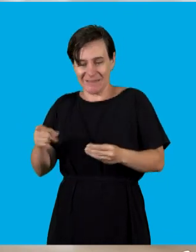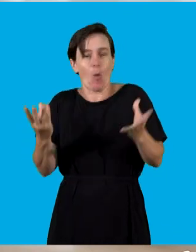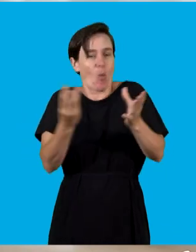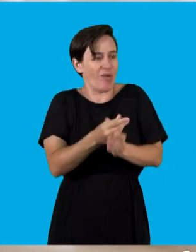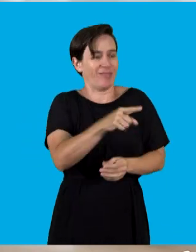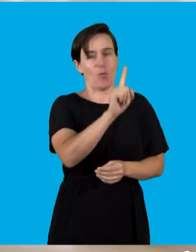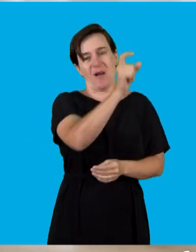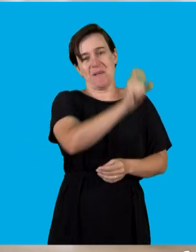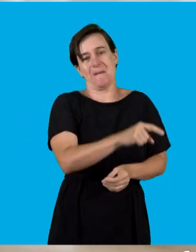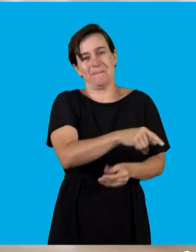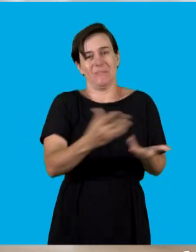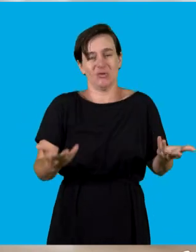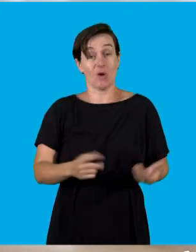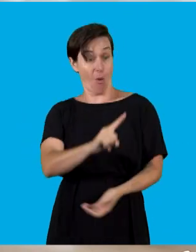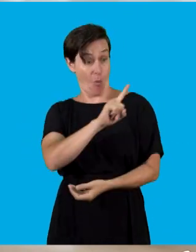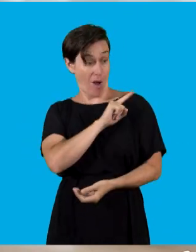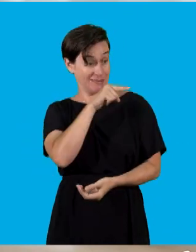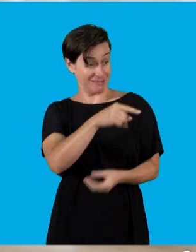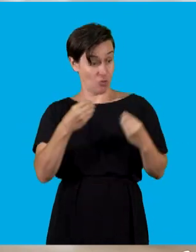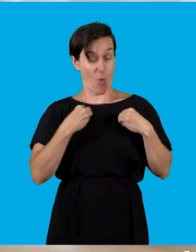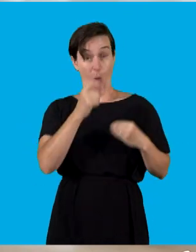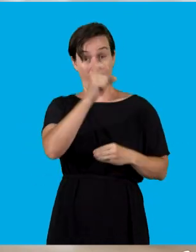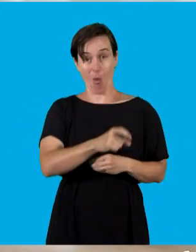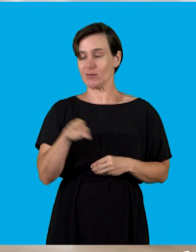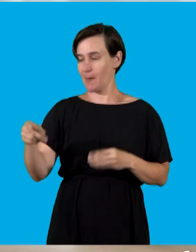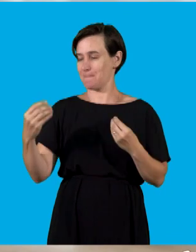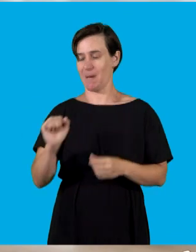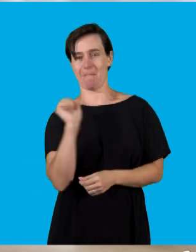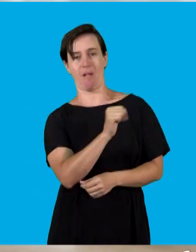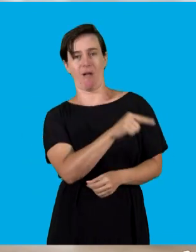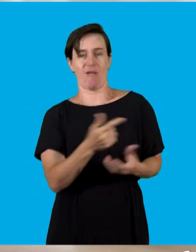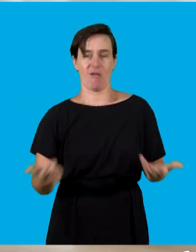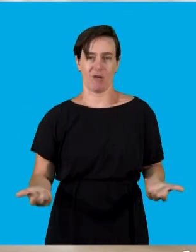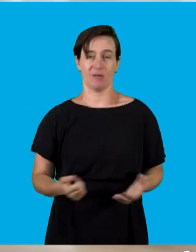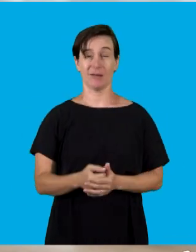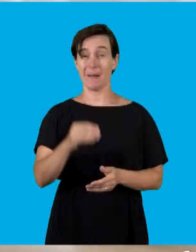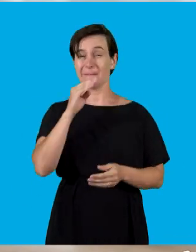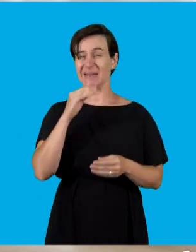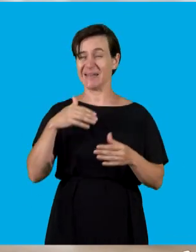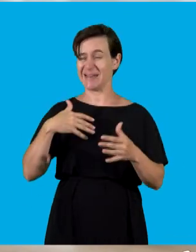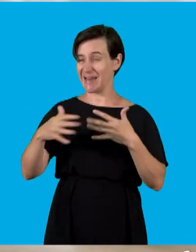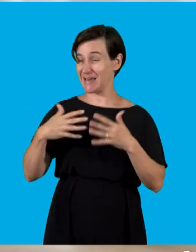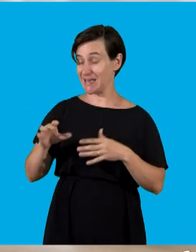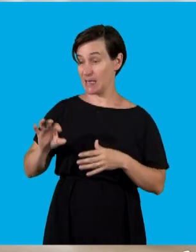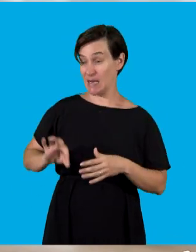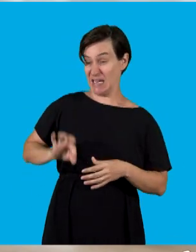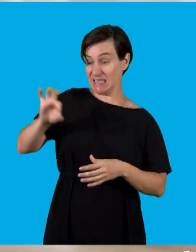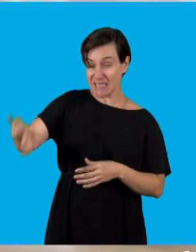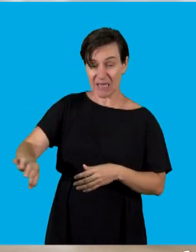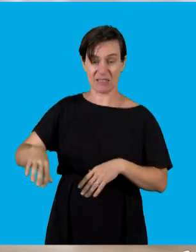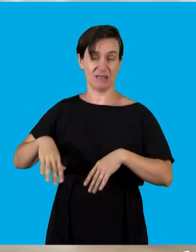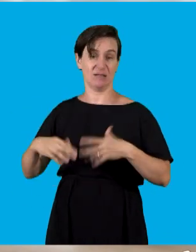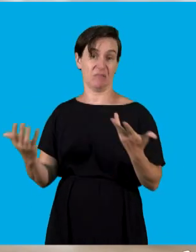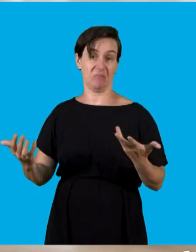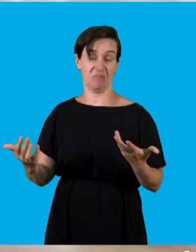are one person, because the business belongs to the owner. So whatever debts that the